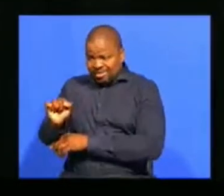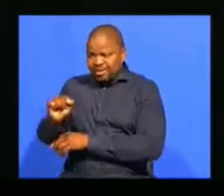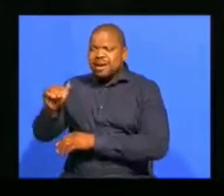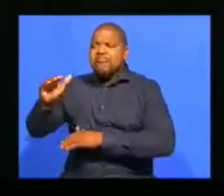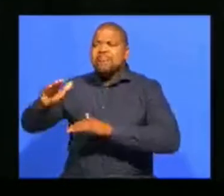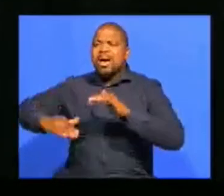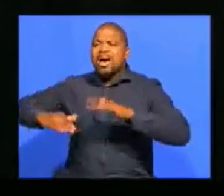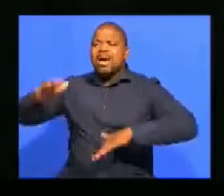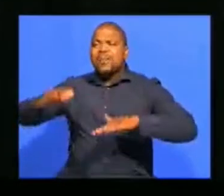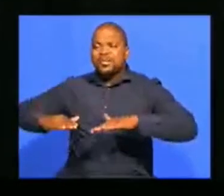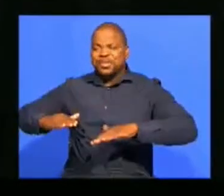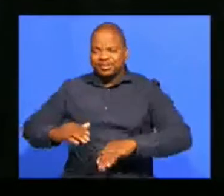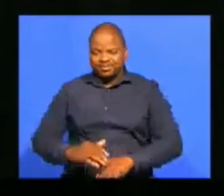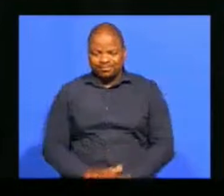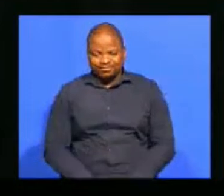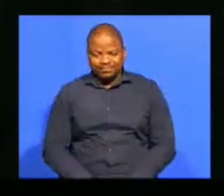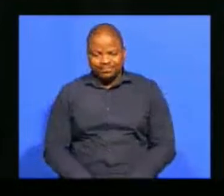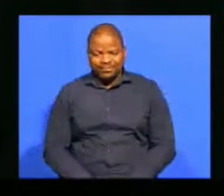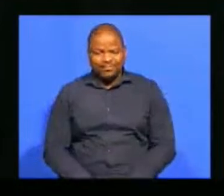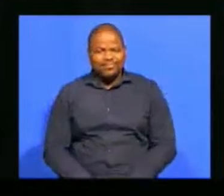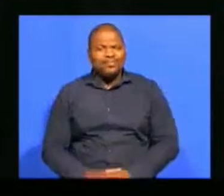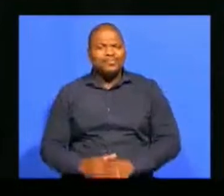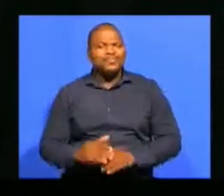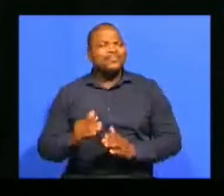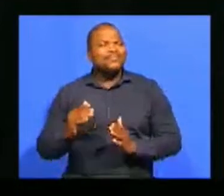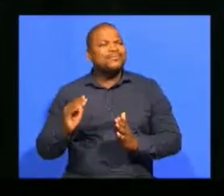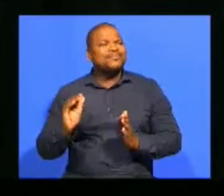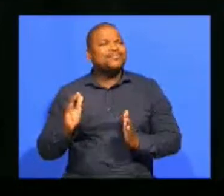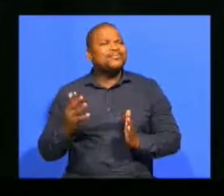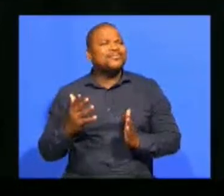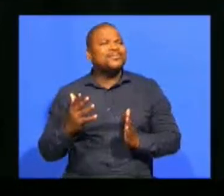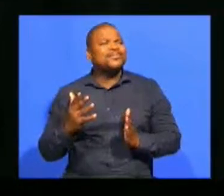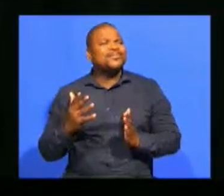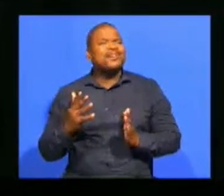the Bahamas. And how could